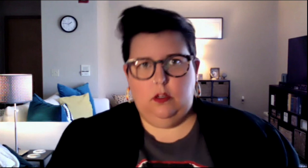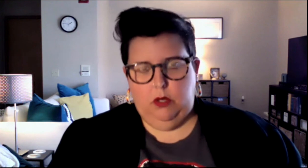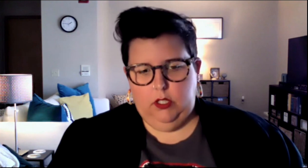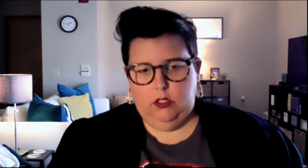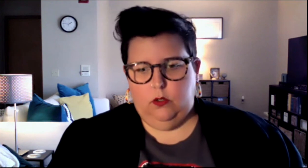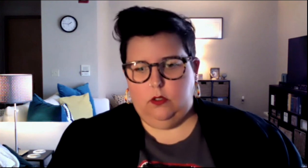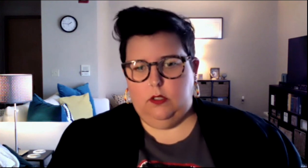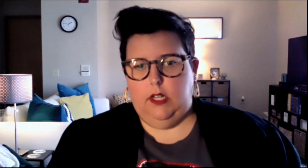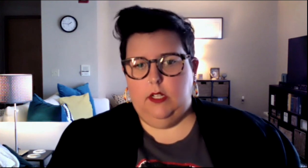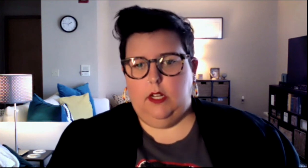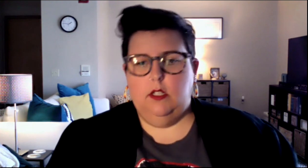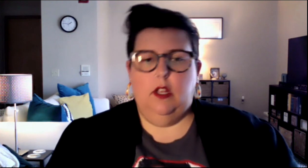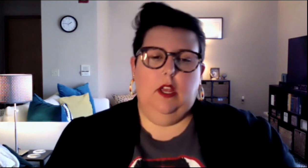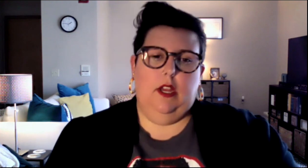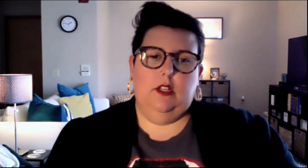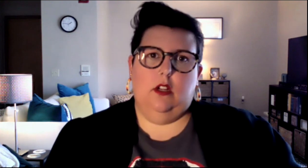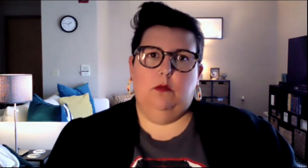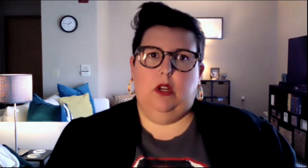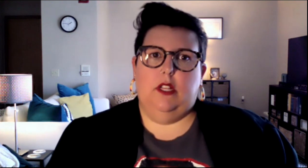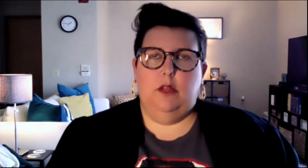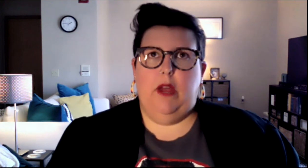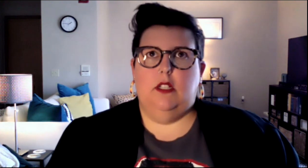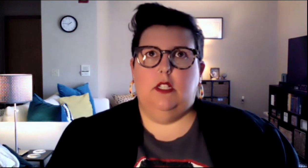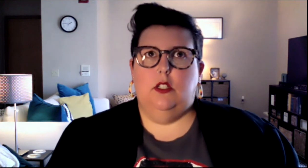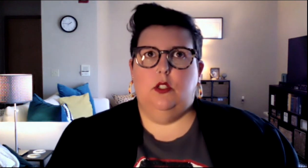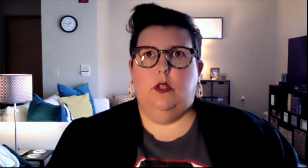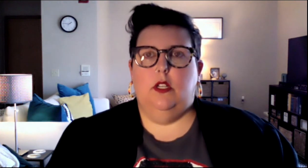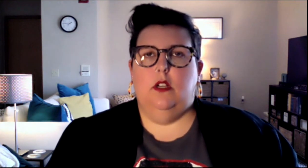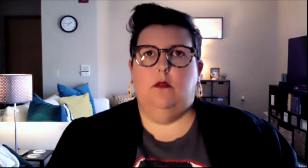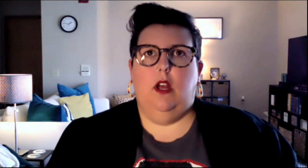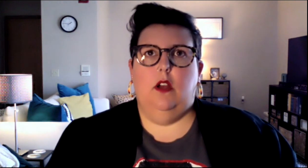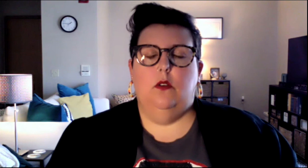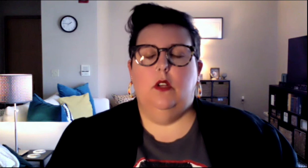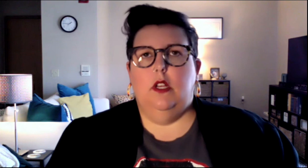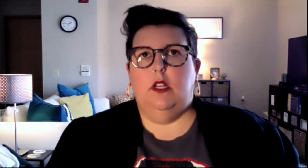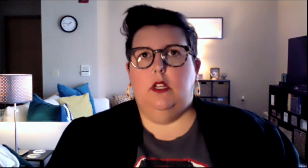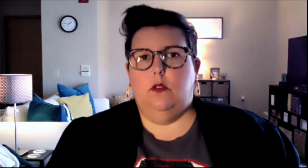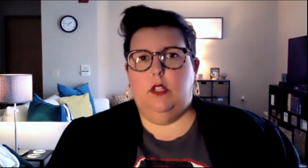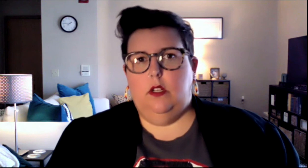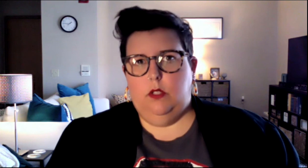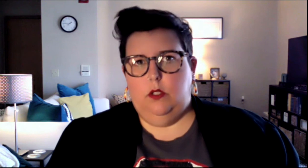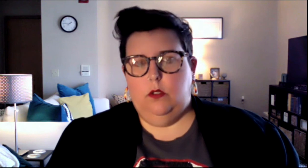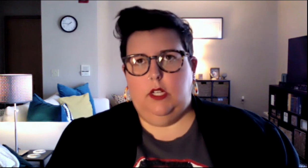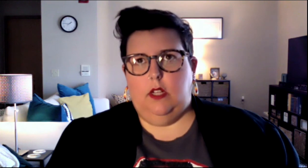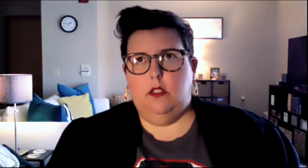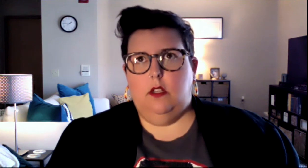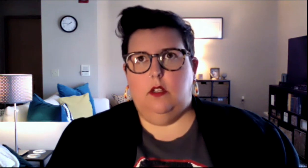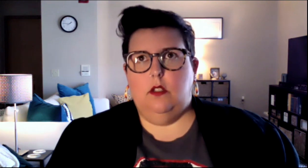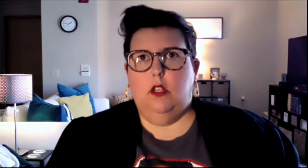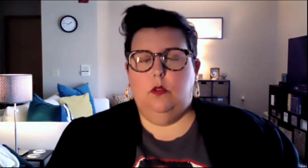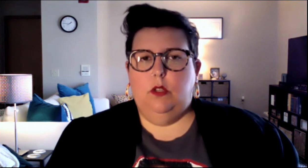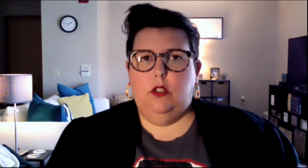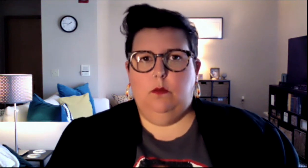talk about the historical context. I talk about like the past history of how, you know, data was used against